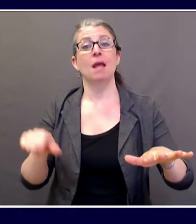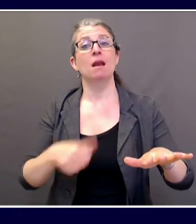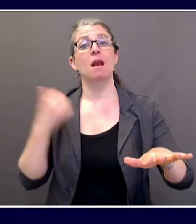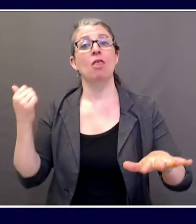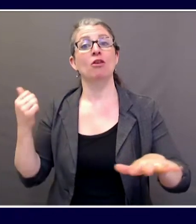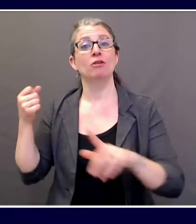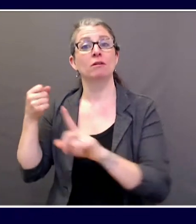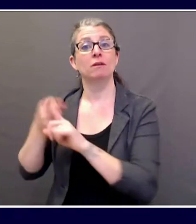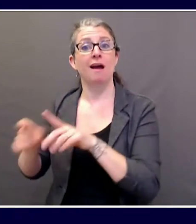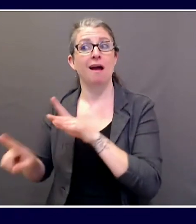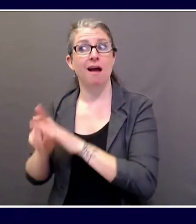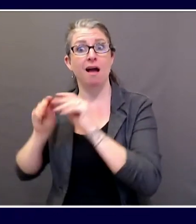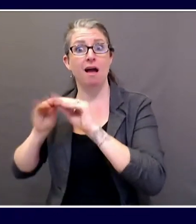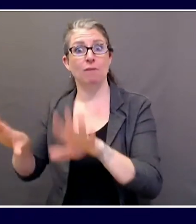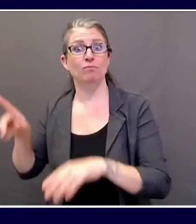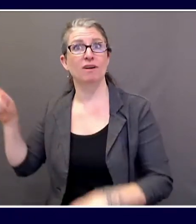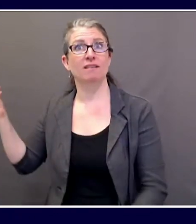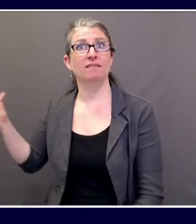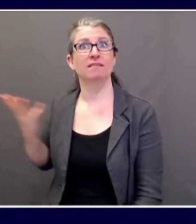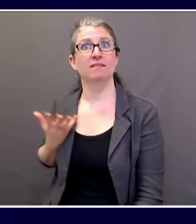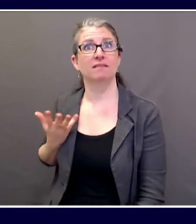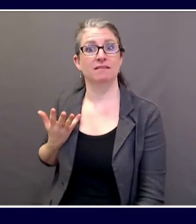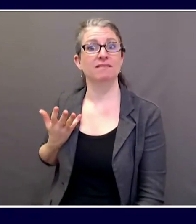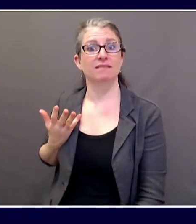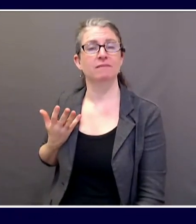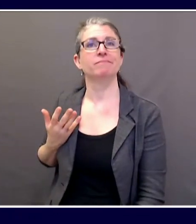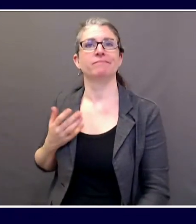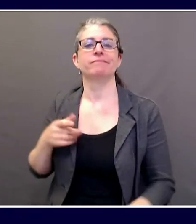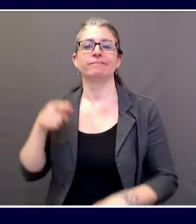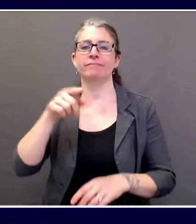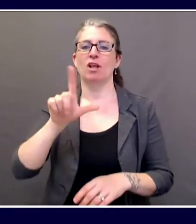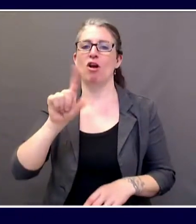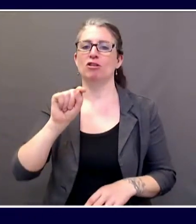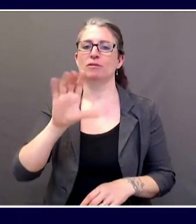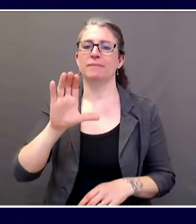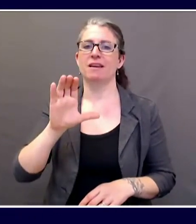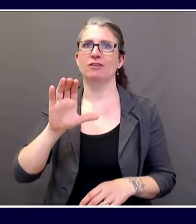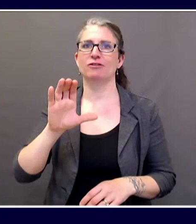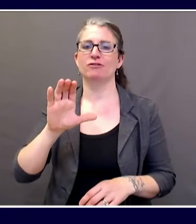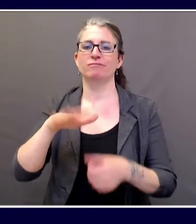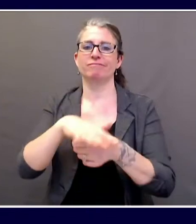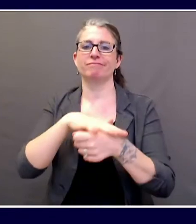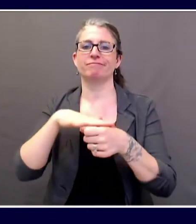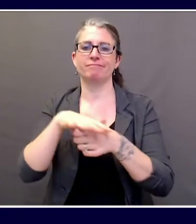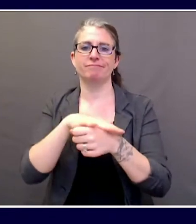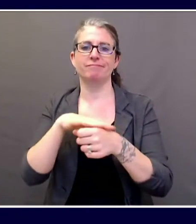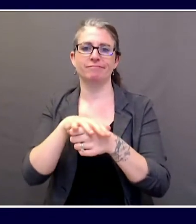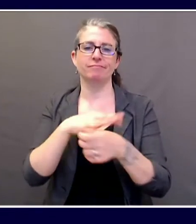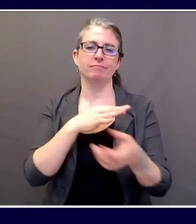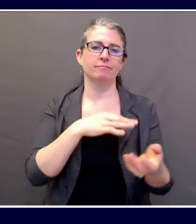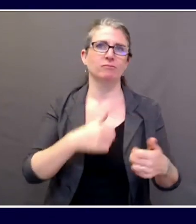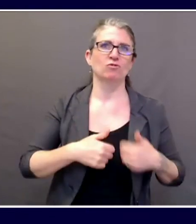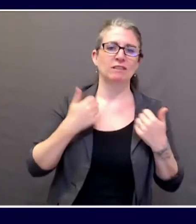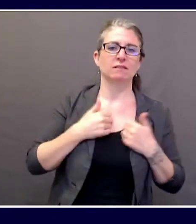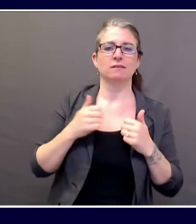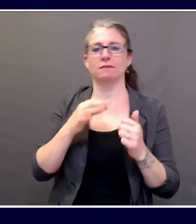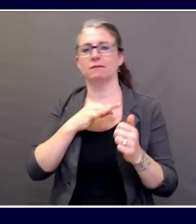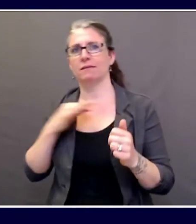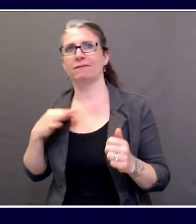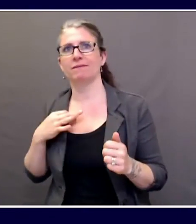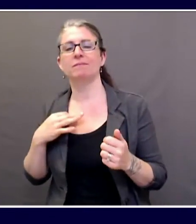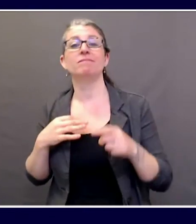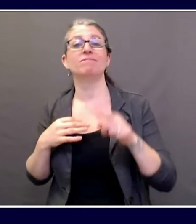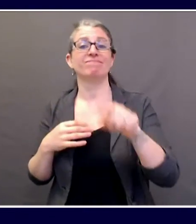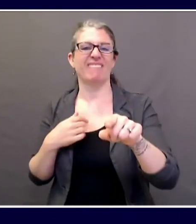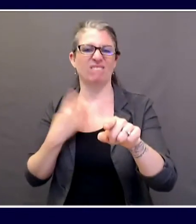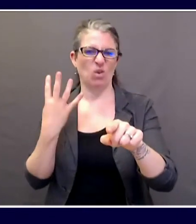today associated with the long-term care facility. I don't have all the details on it. As I understand it, that's only 4 cases right now, though, so it wouldn't